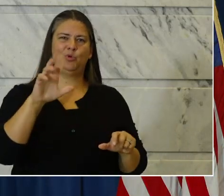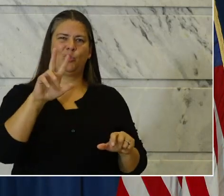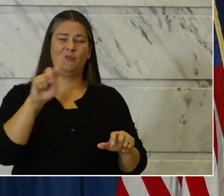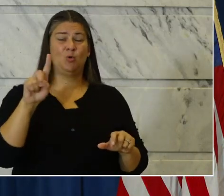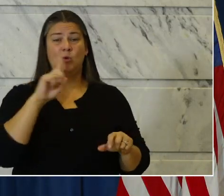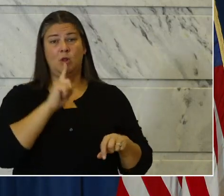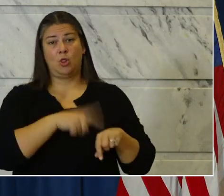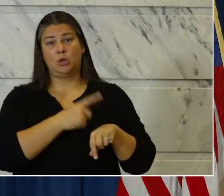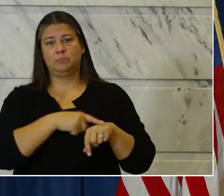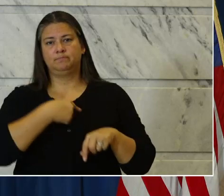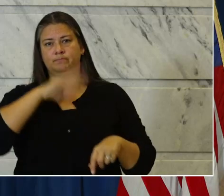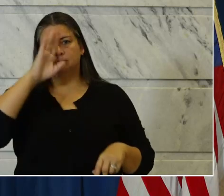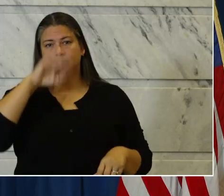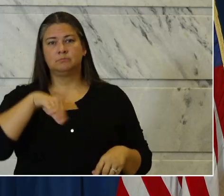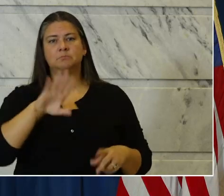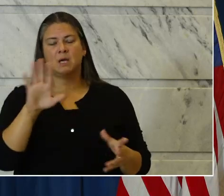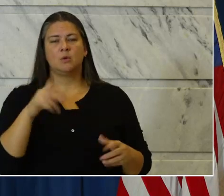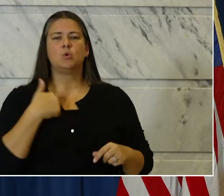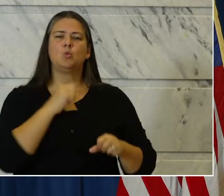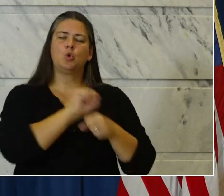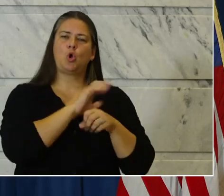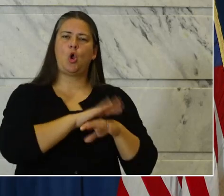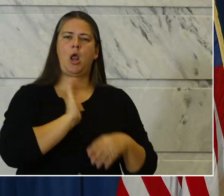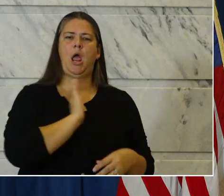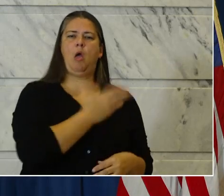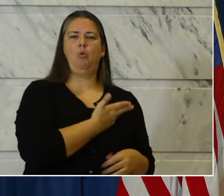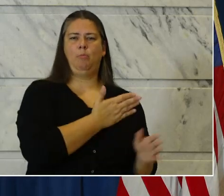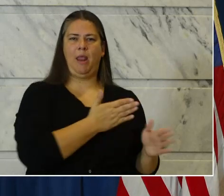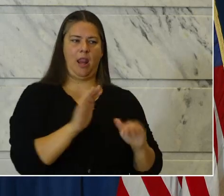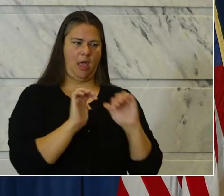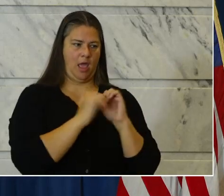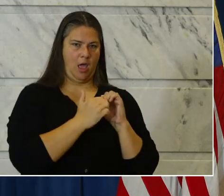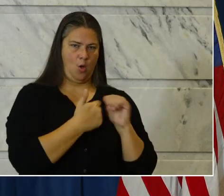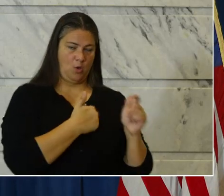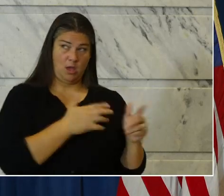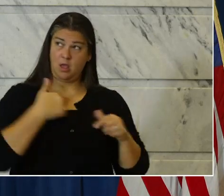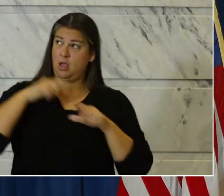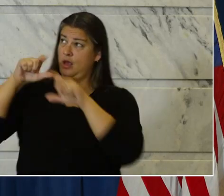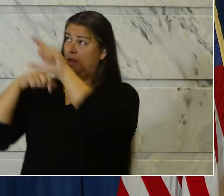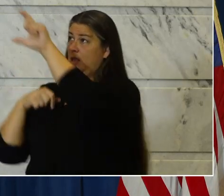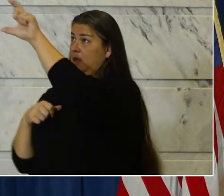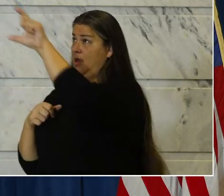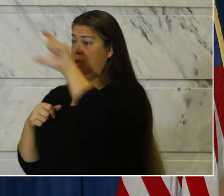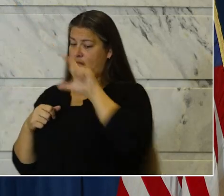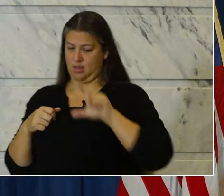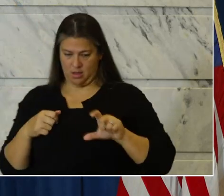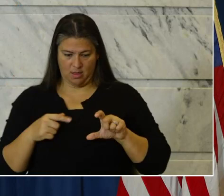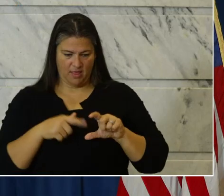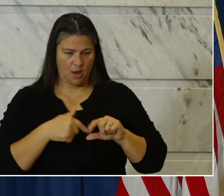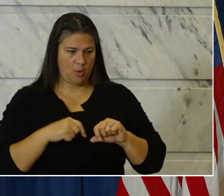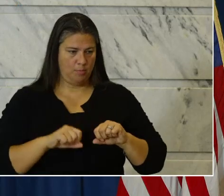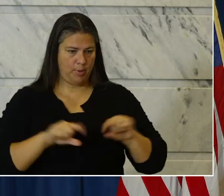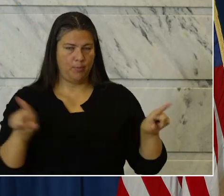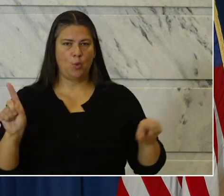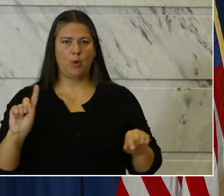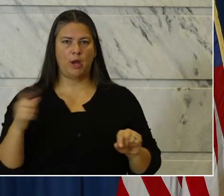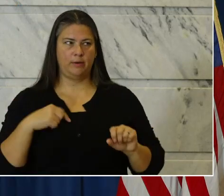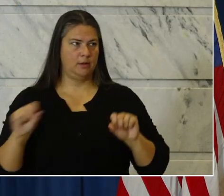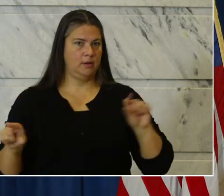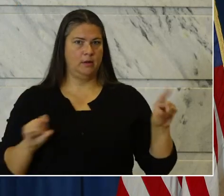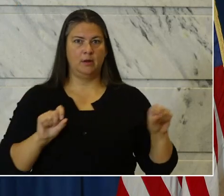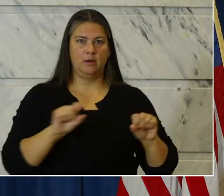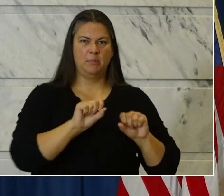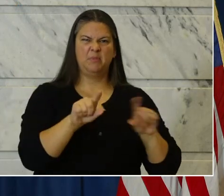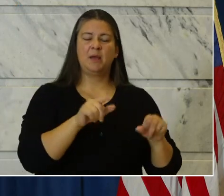We are working on our plan to deploy them in places that make sense. There are